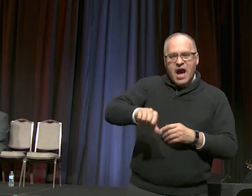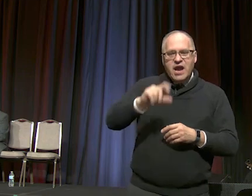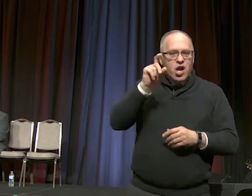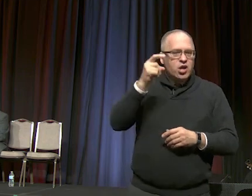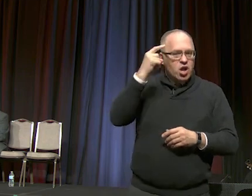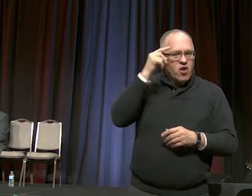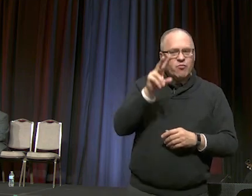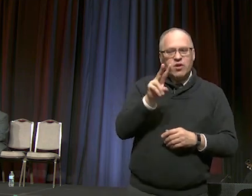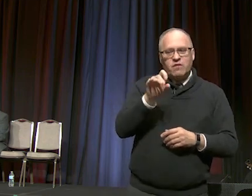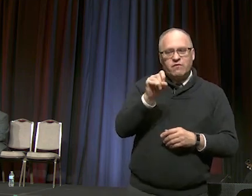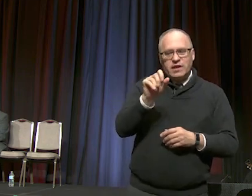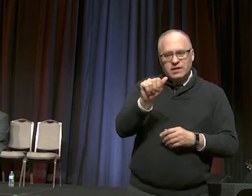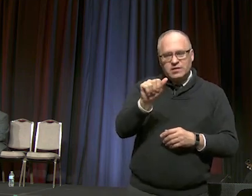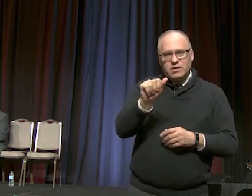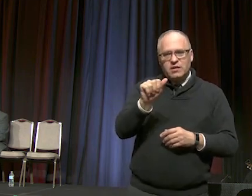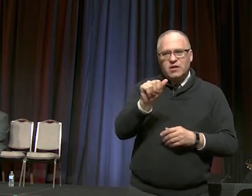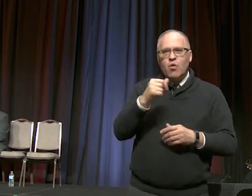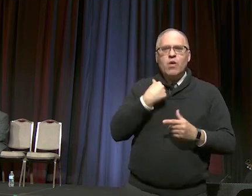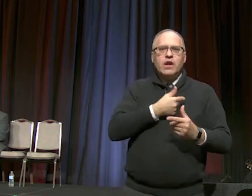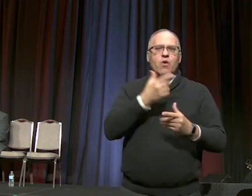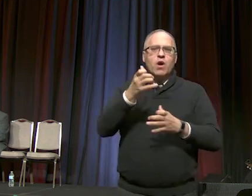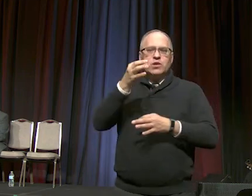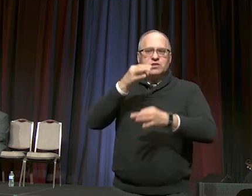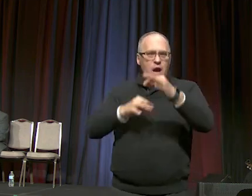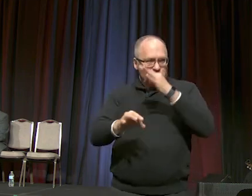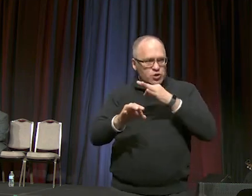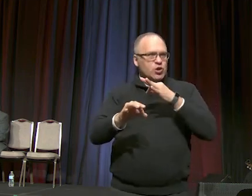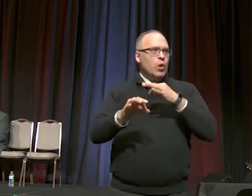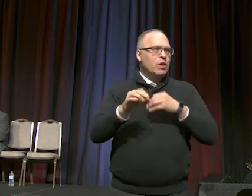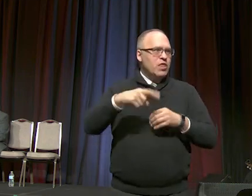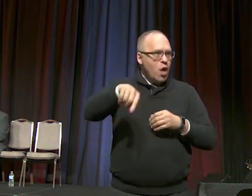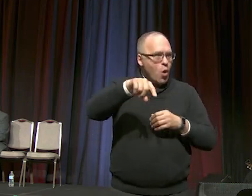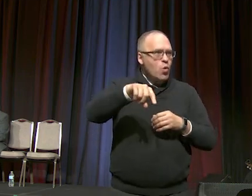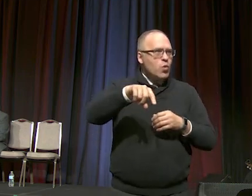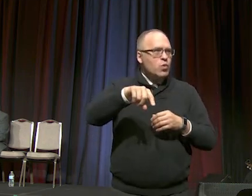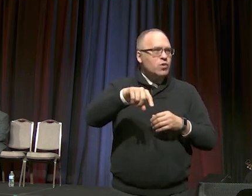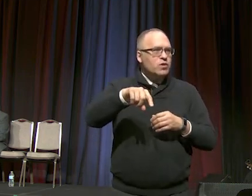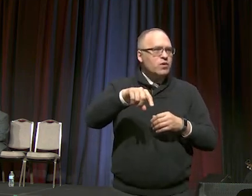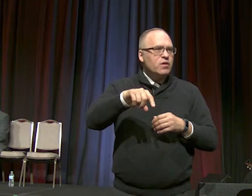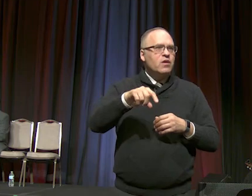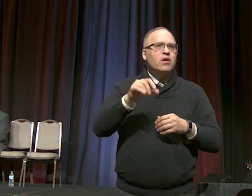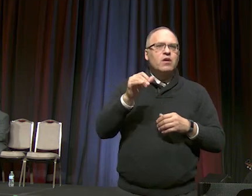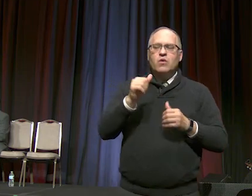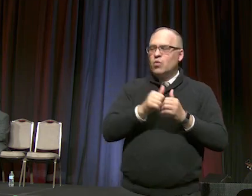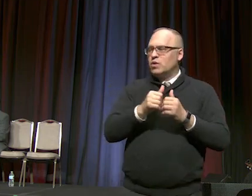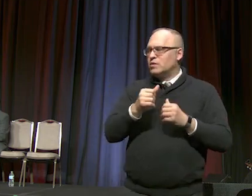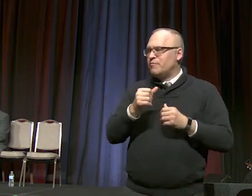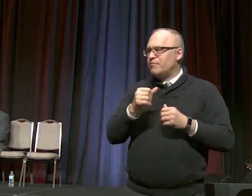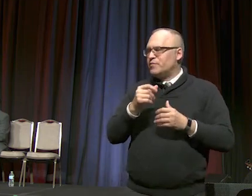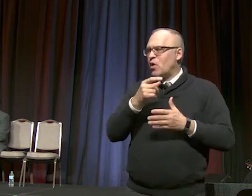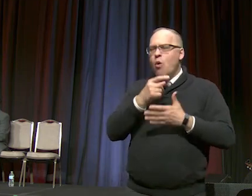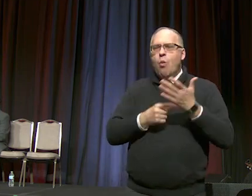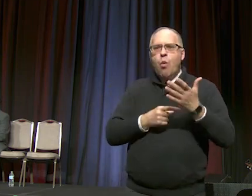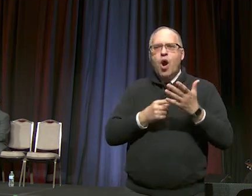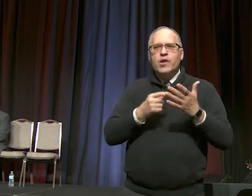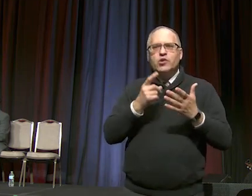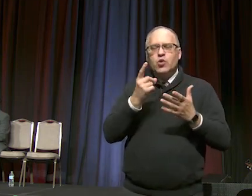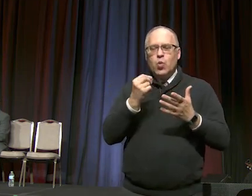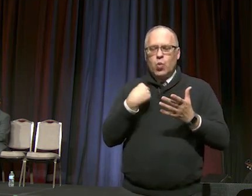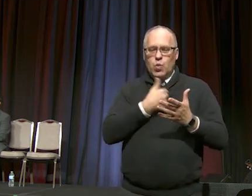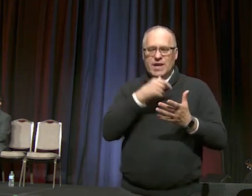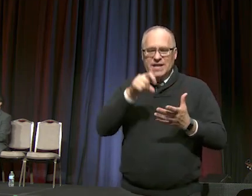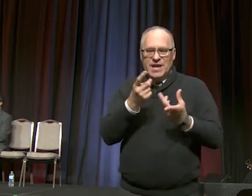we want to substitute them with their first reserve before arriving in the United States. What are those things that you need to